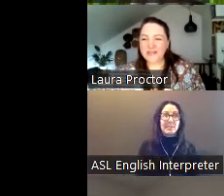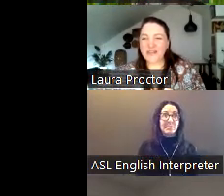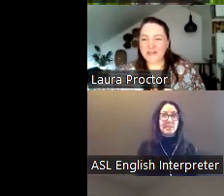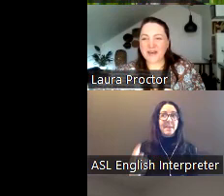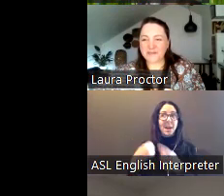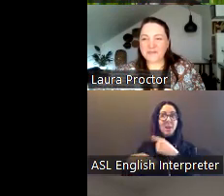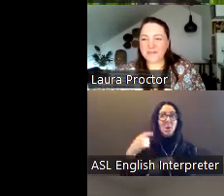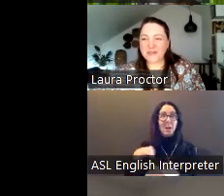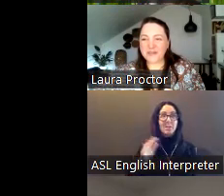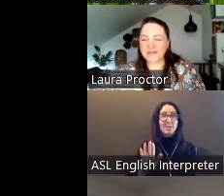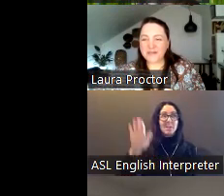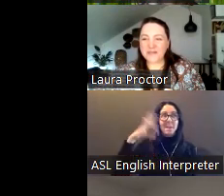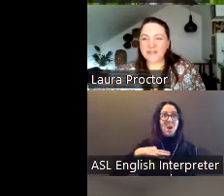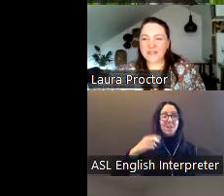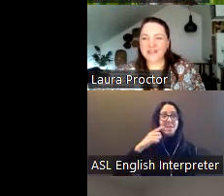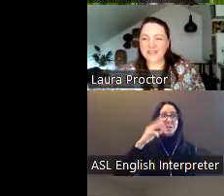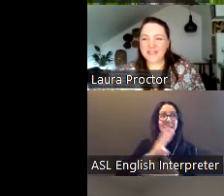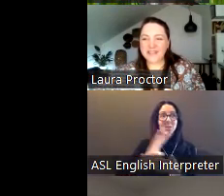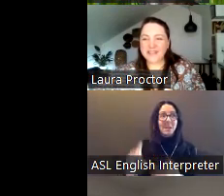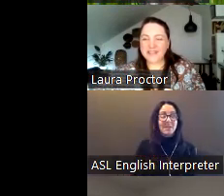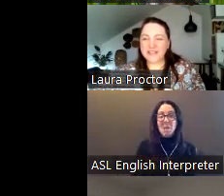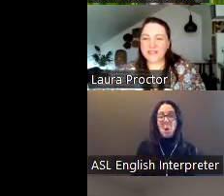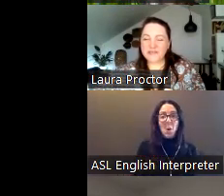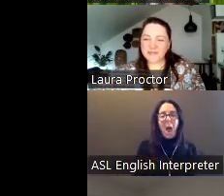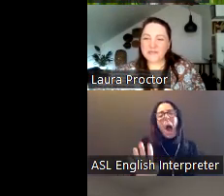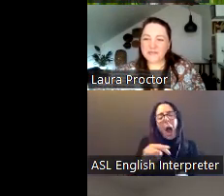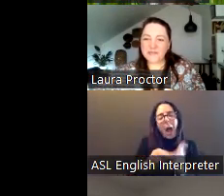No, yeah. I'm kidding about that.